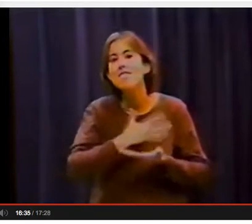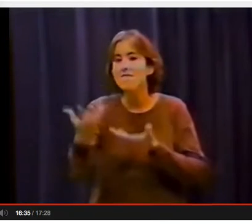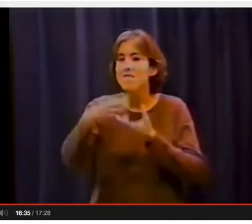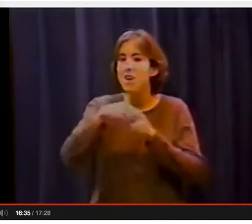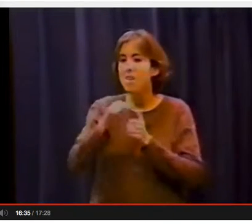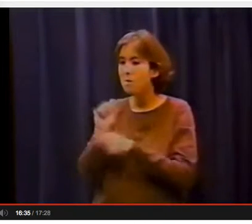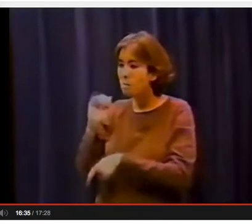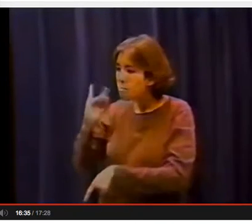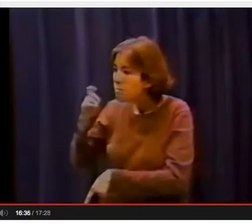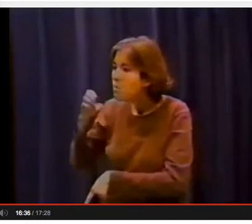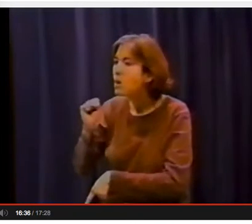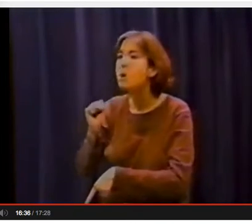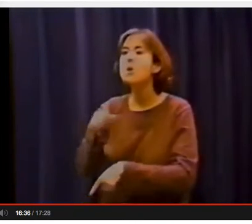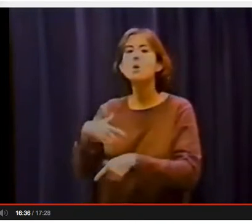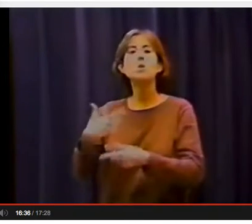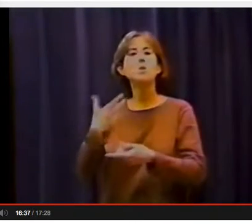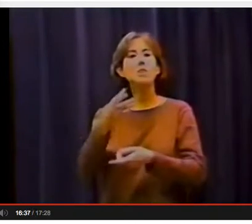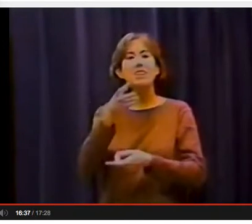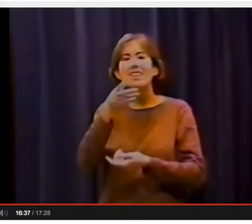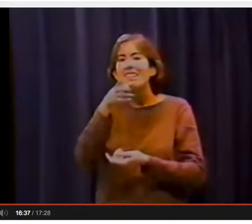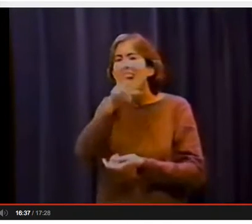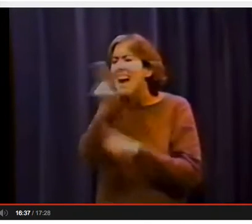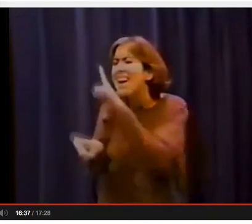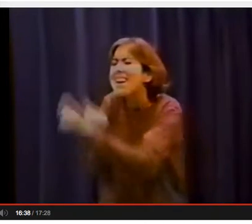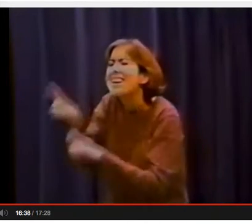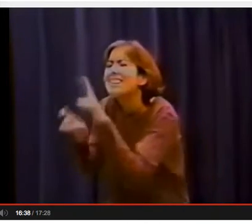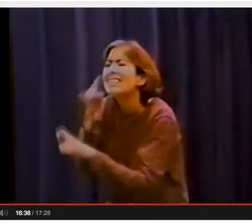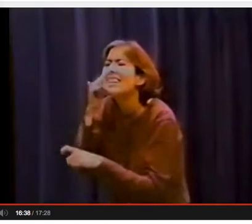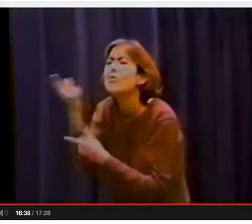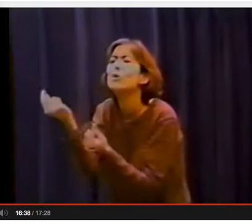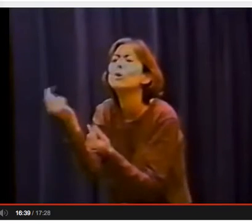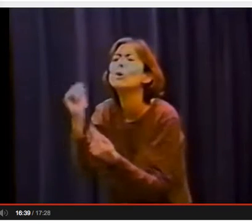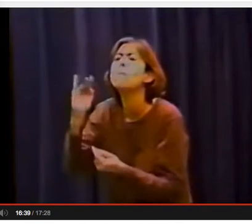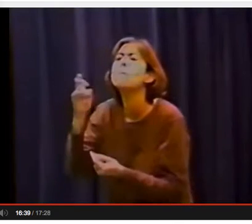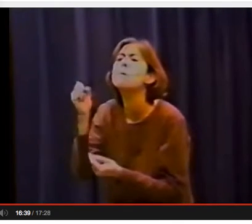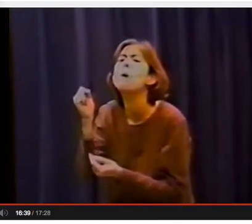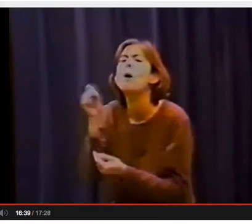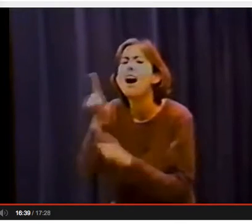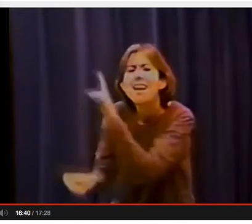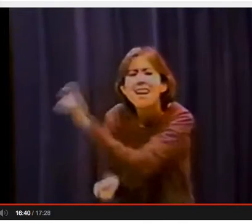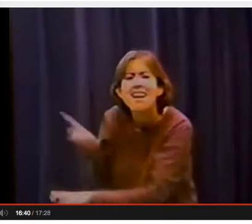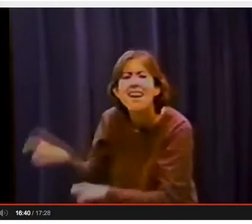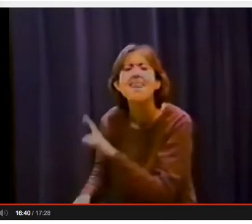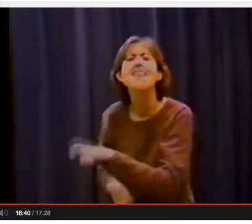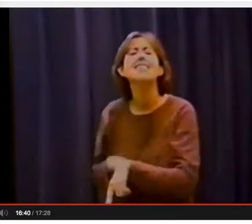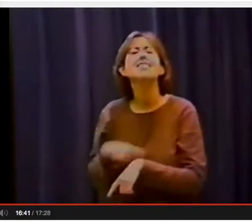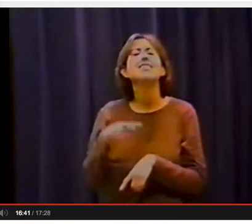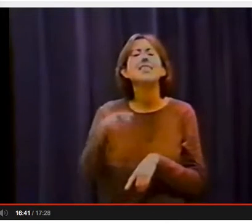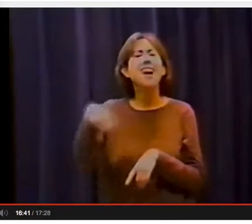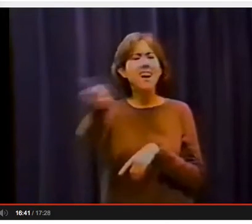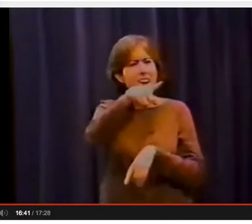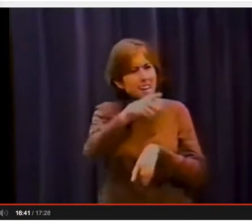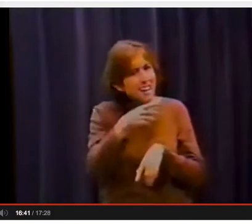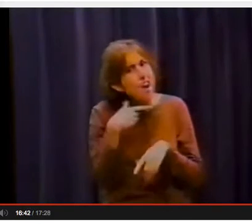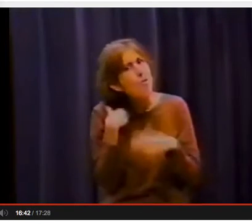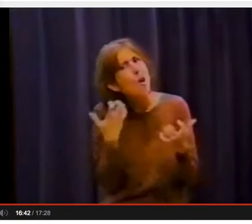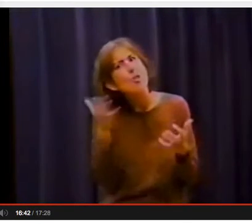But I need your help, please, to get involved with the communities. Ask questions how you can help.